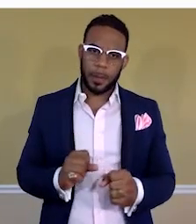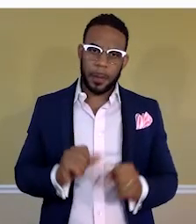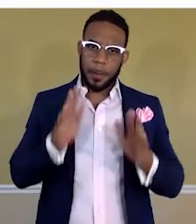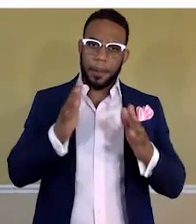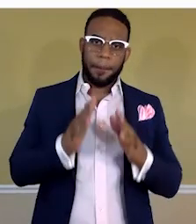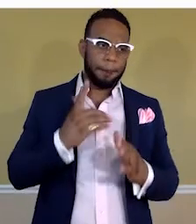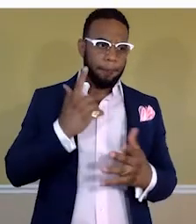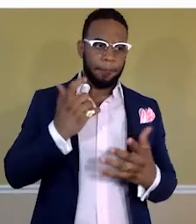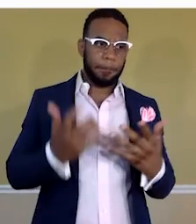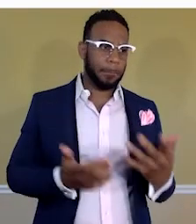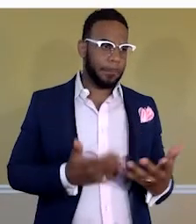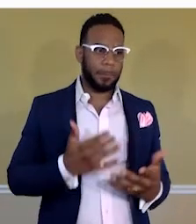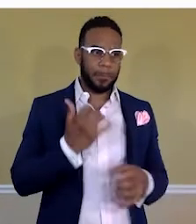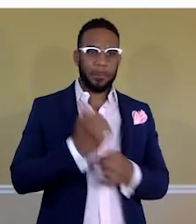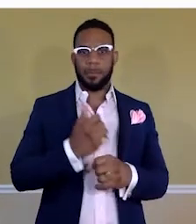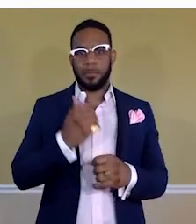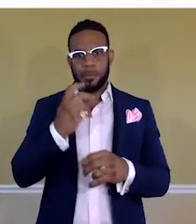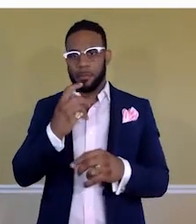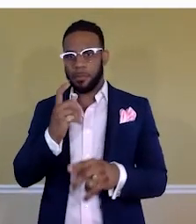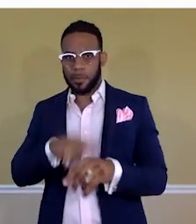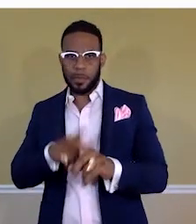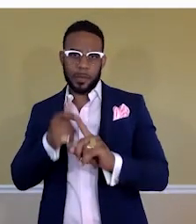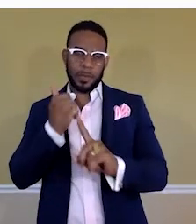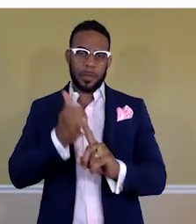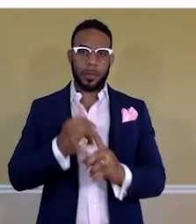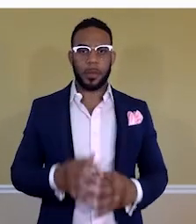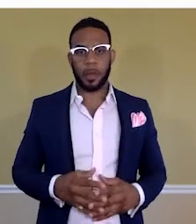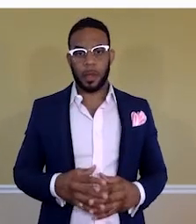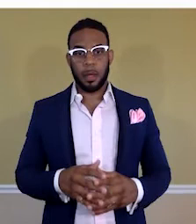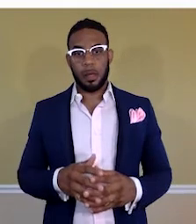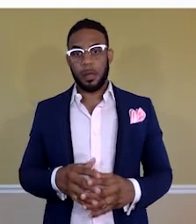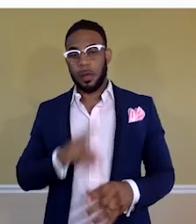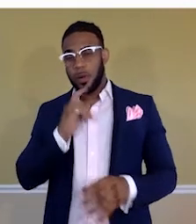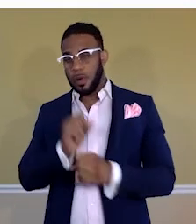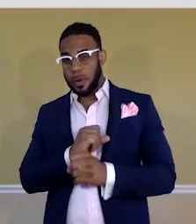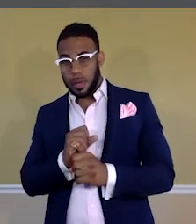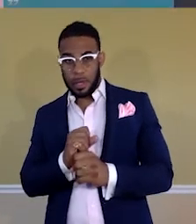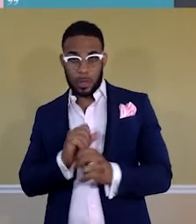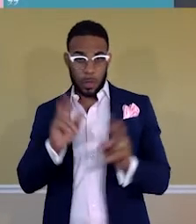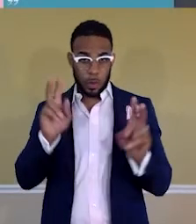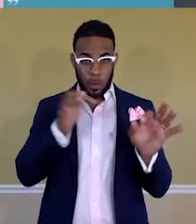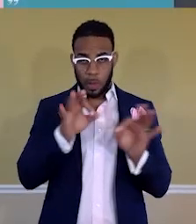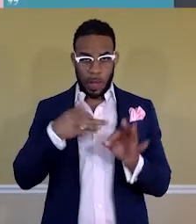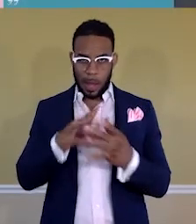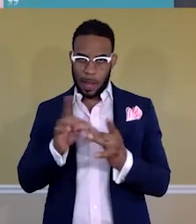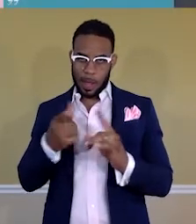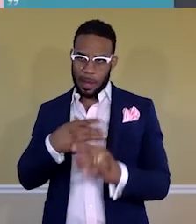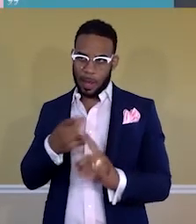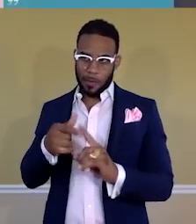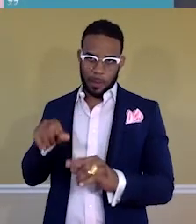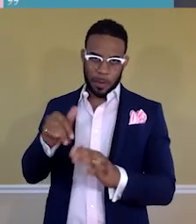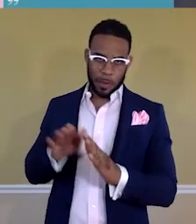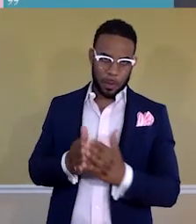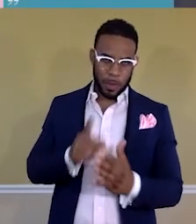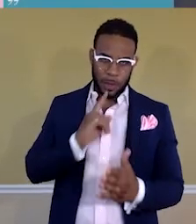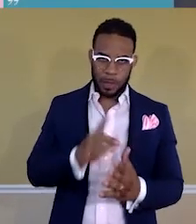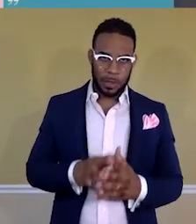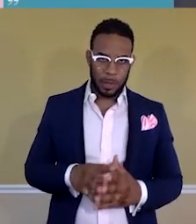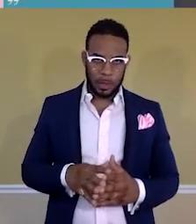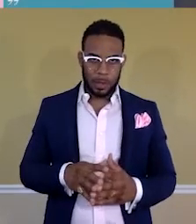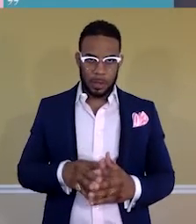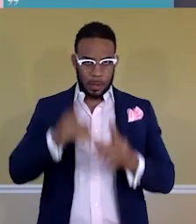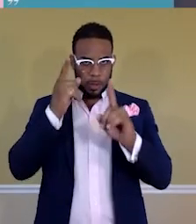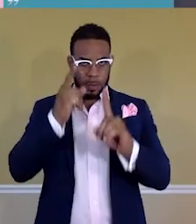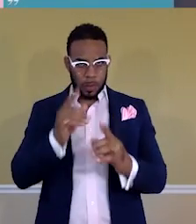great way to just take that time to yourself. A quote that I like from him in this book is,